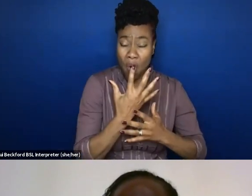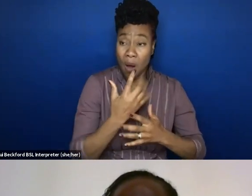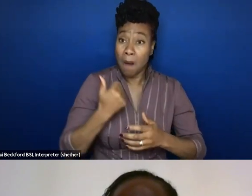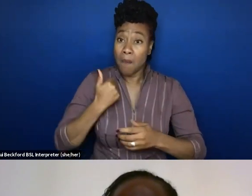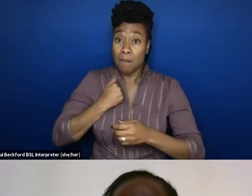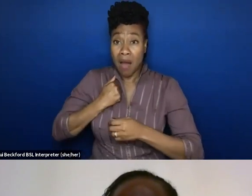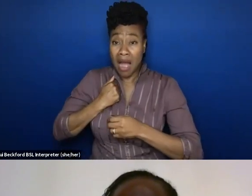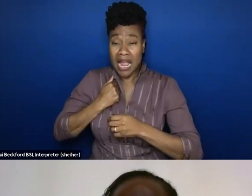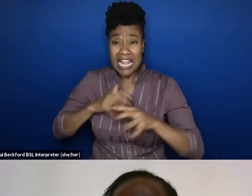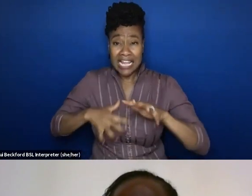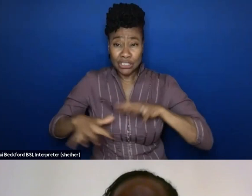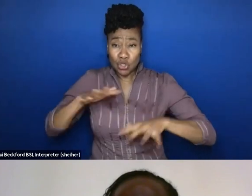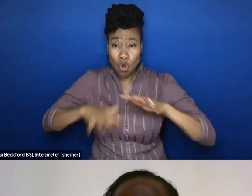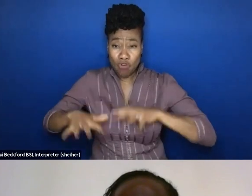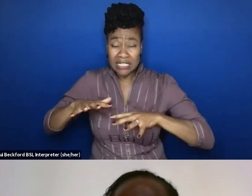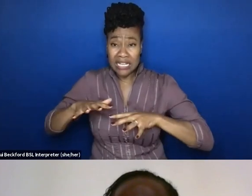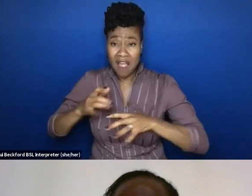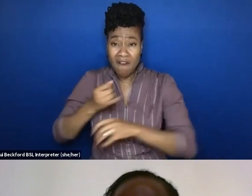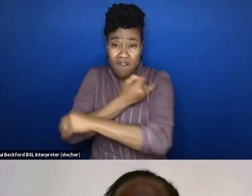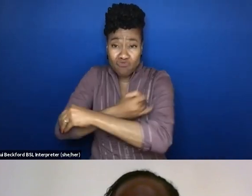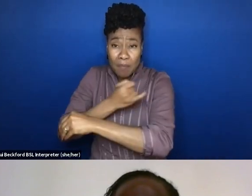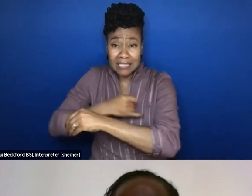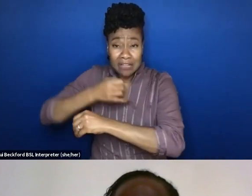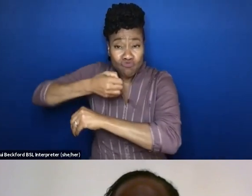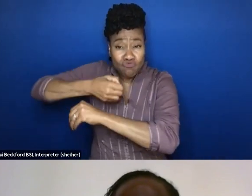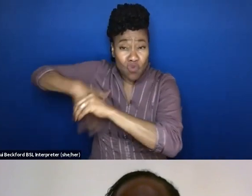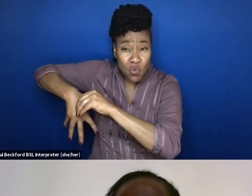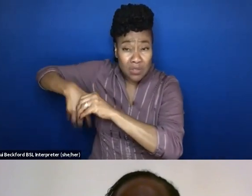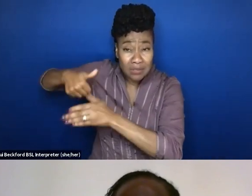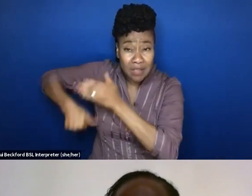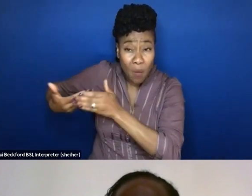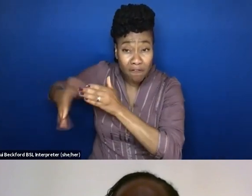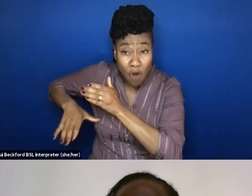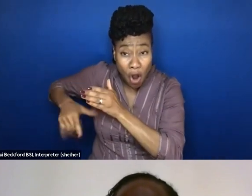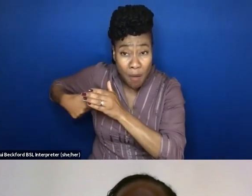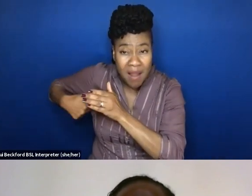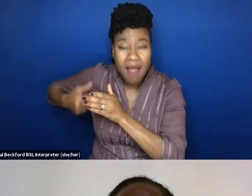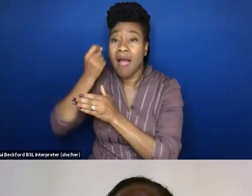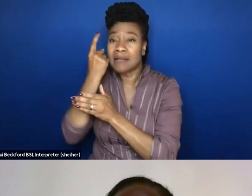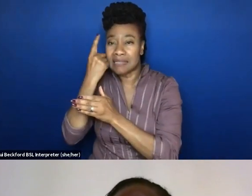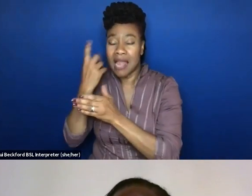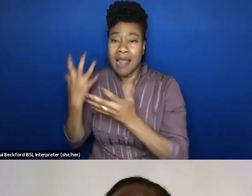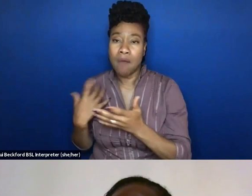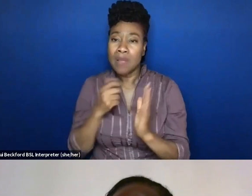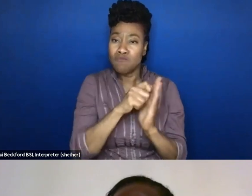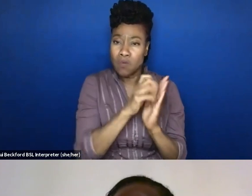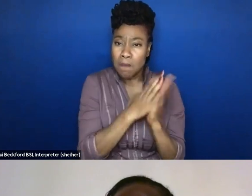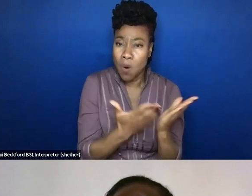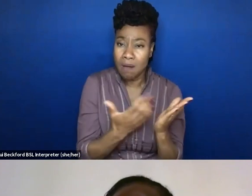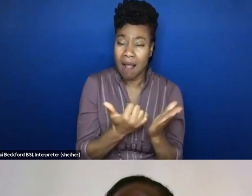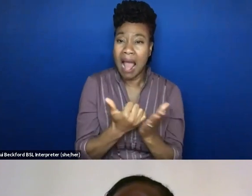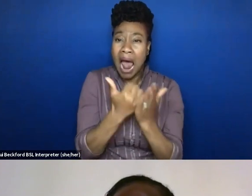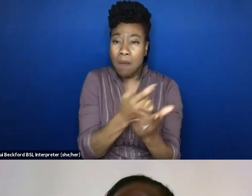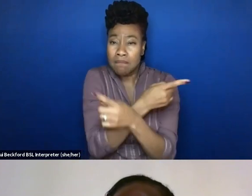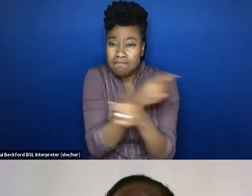vulnerability. And I have written this book as an attempt to help other people connect mental health to something